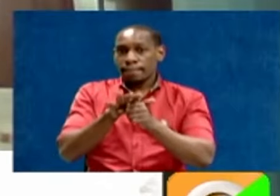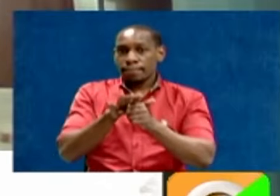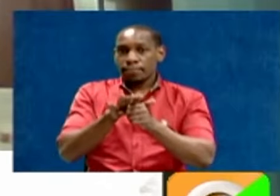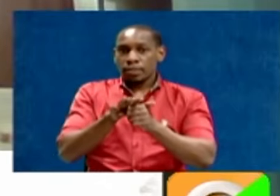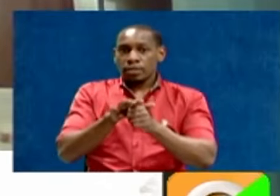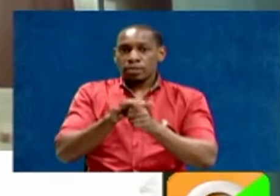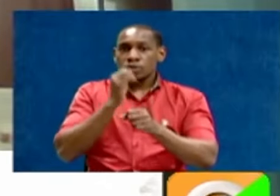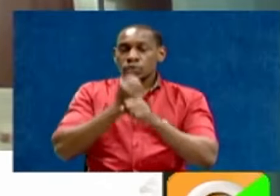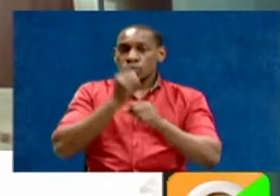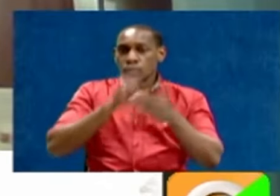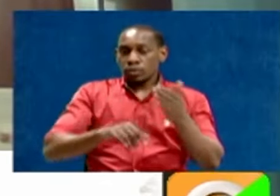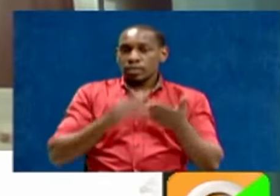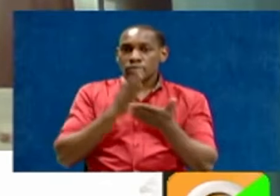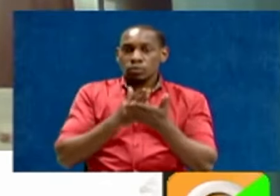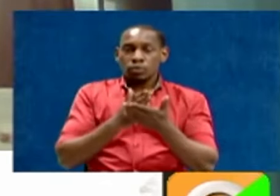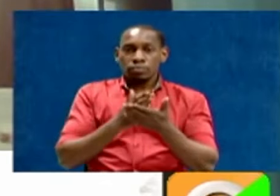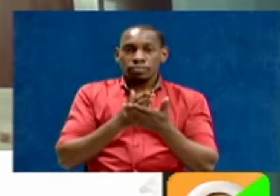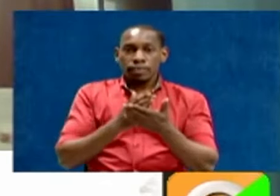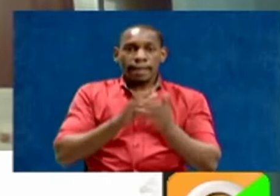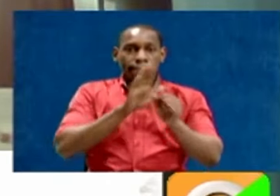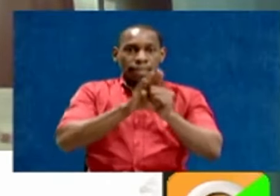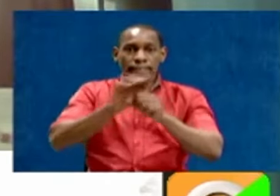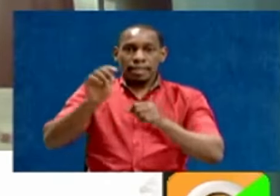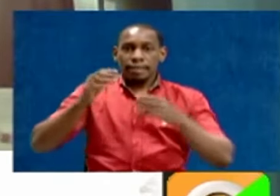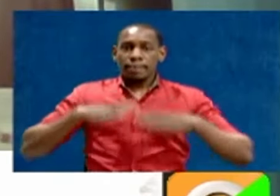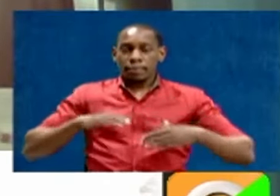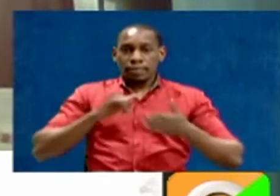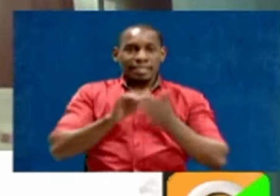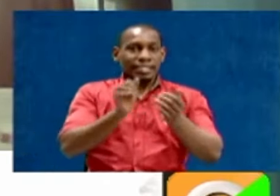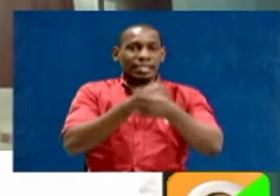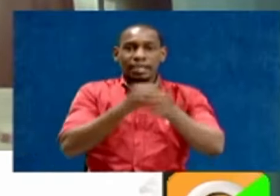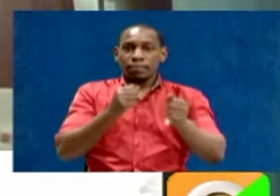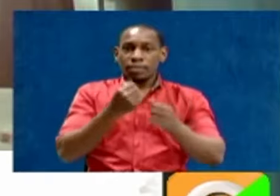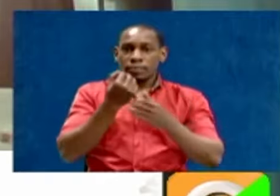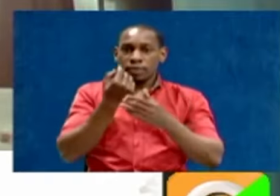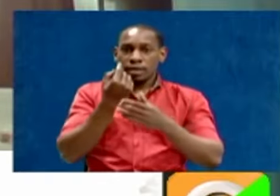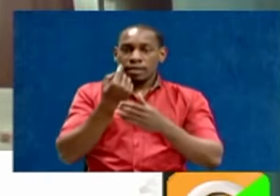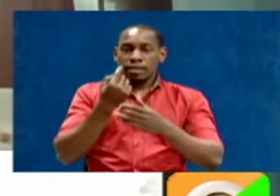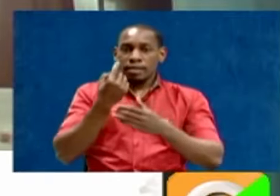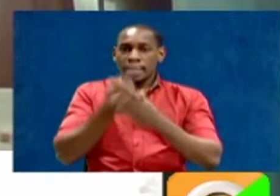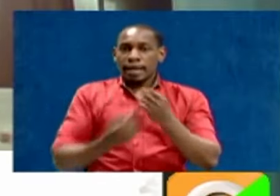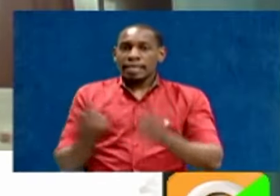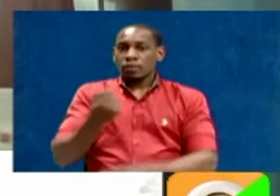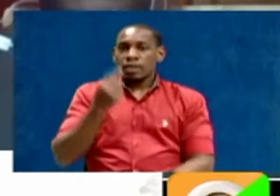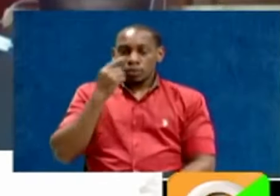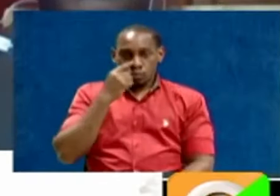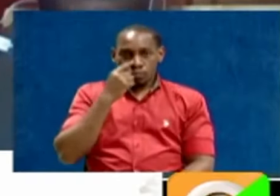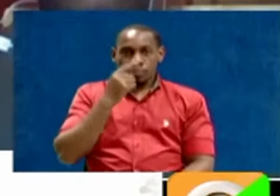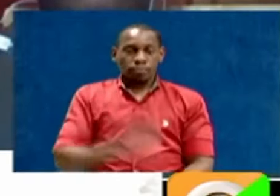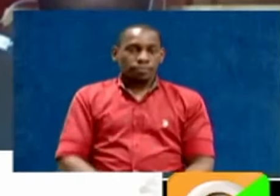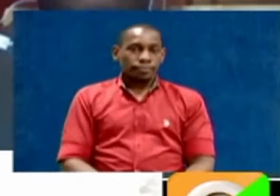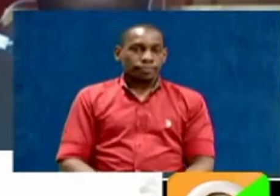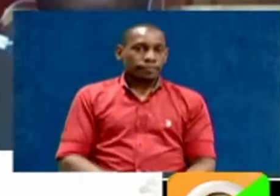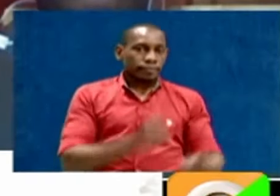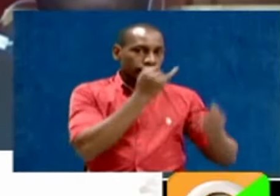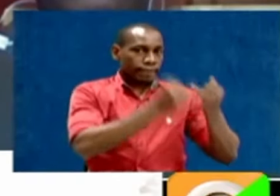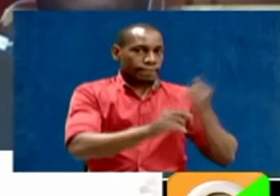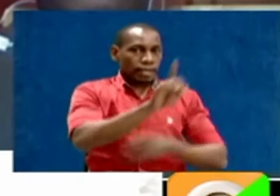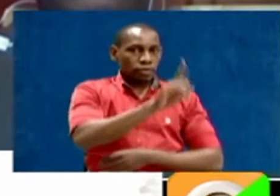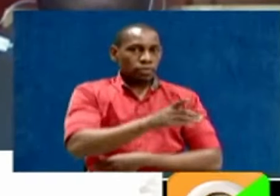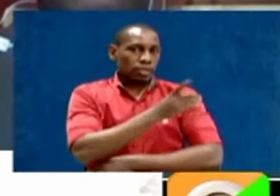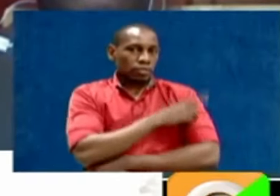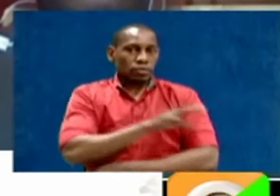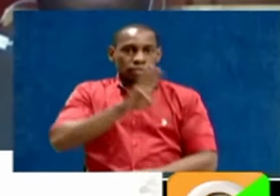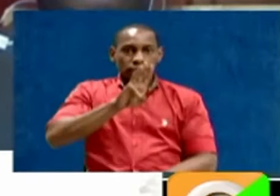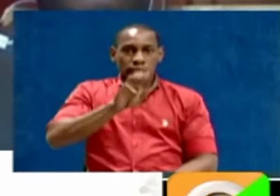So what should I do? So there are quite a number of Kenyans who are not able to isolate at home, given the circumstances. Final question, Dr.